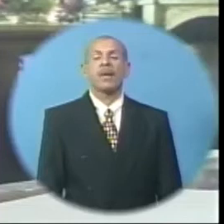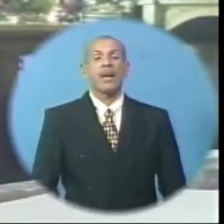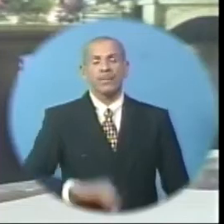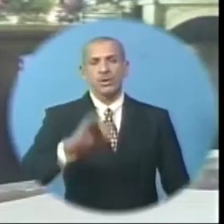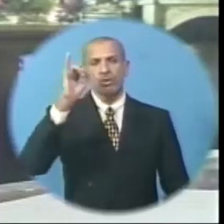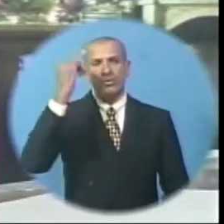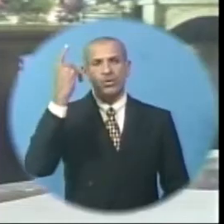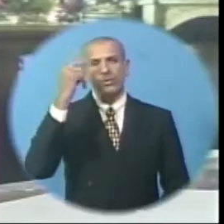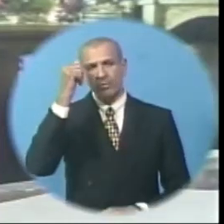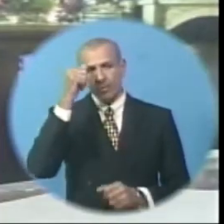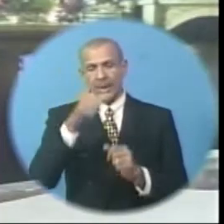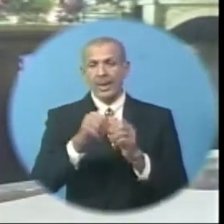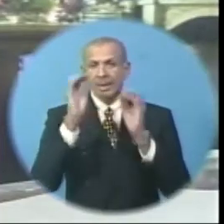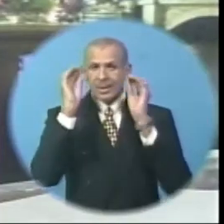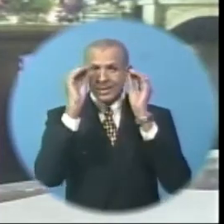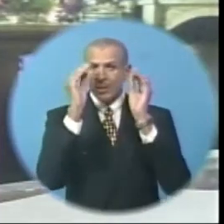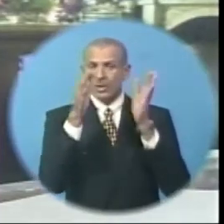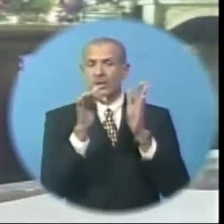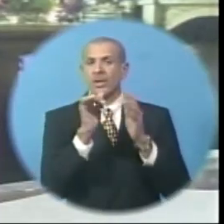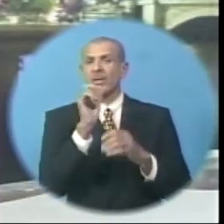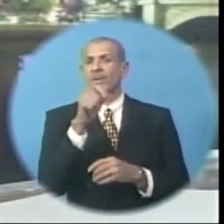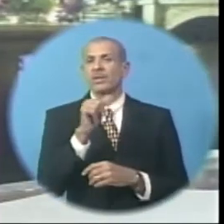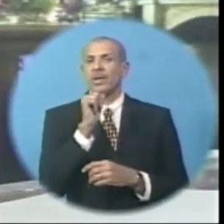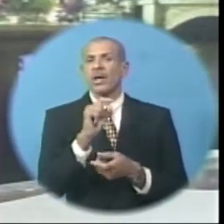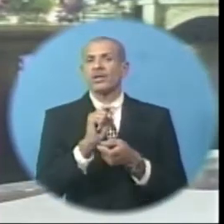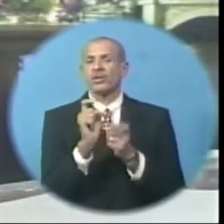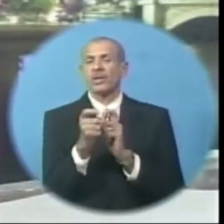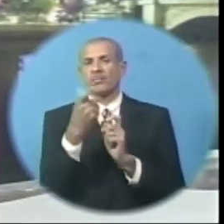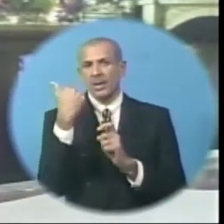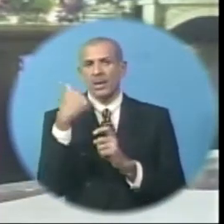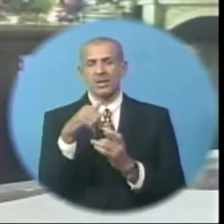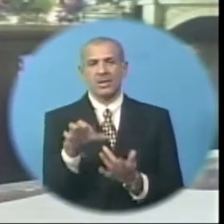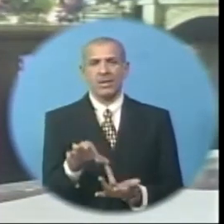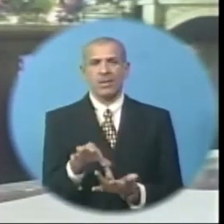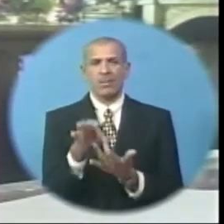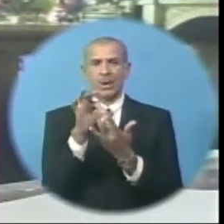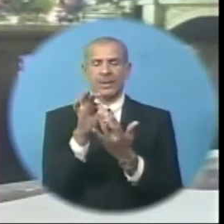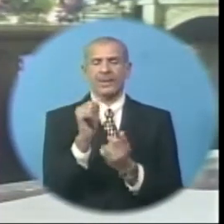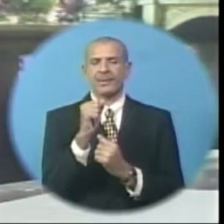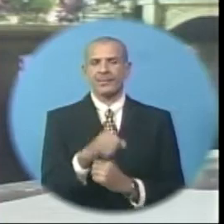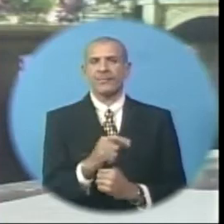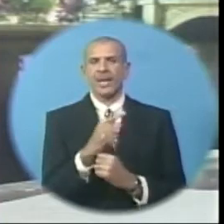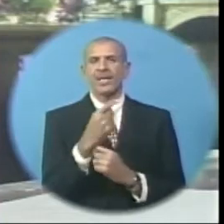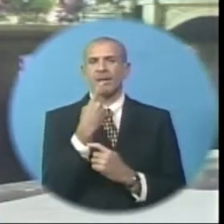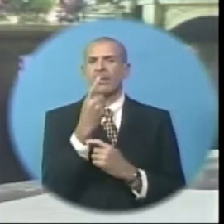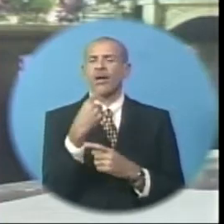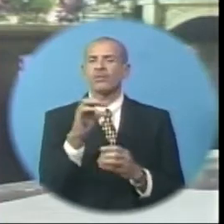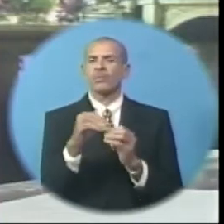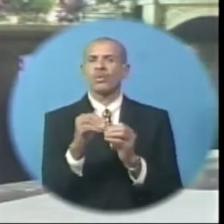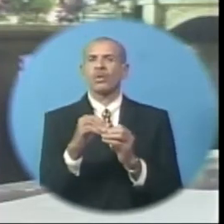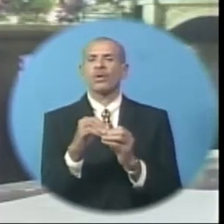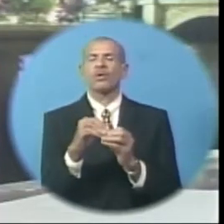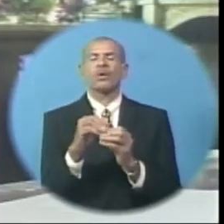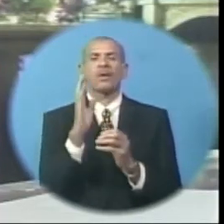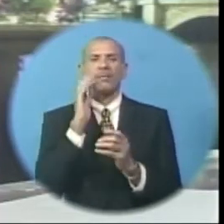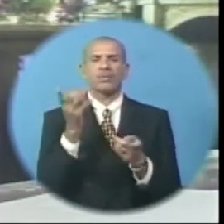Minister Jones reminded teachers they shouldn't change just because they're appointed. He also announced more appointments are